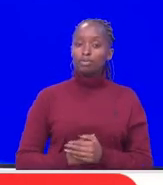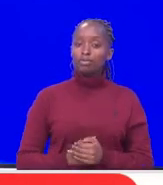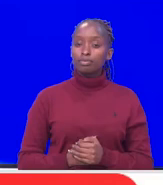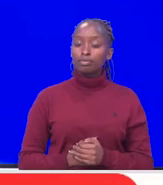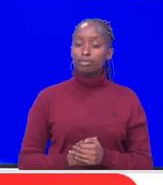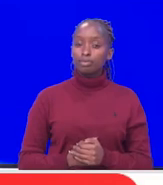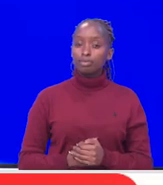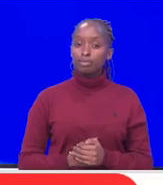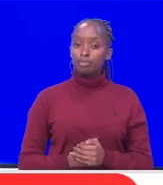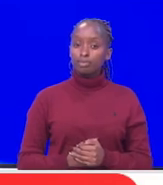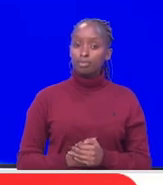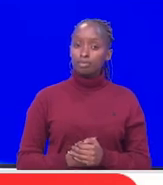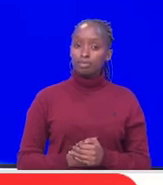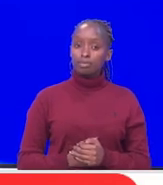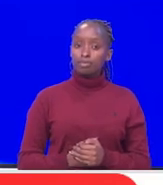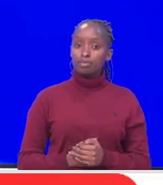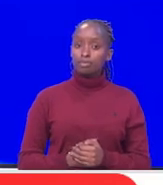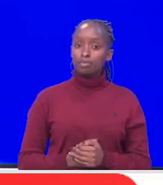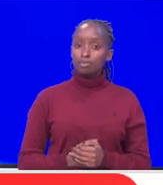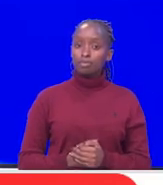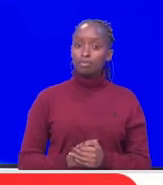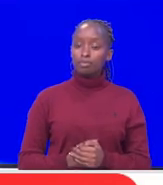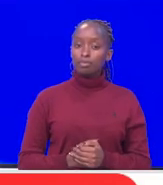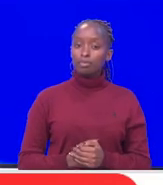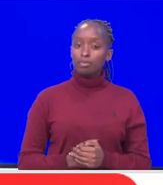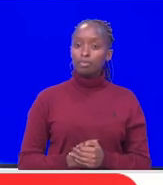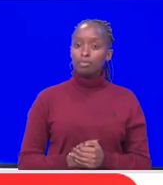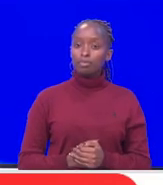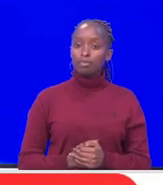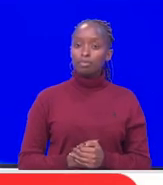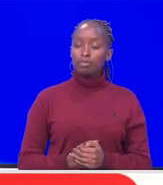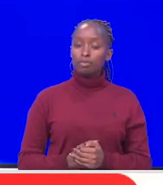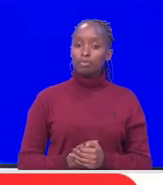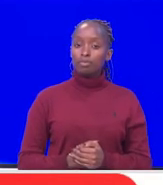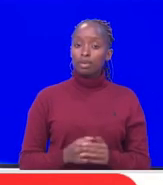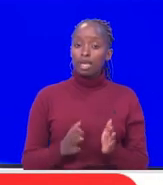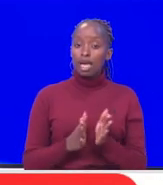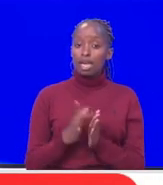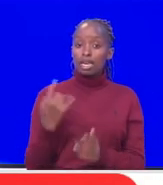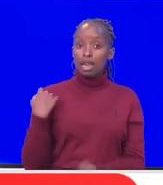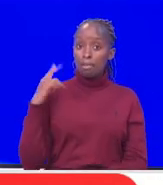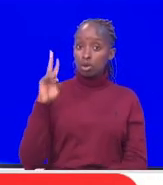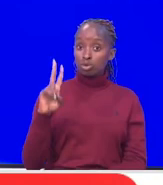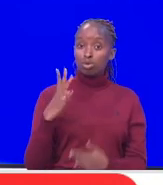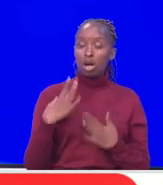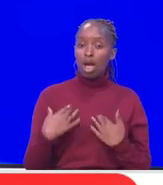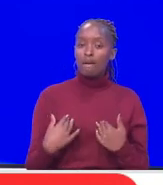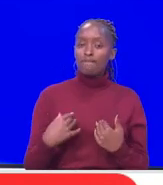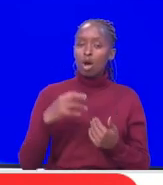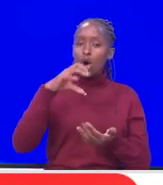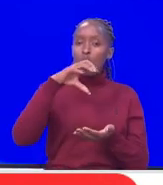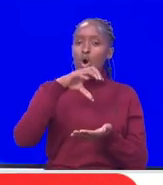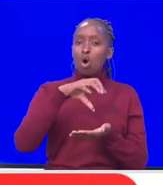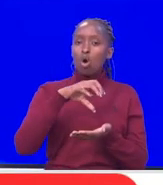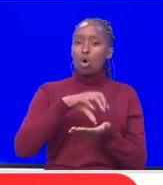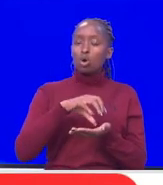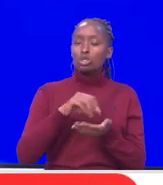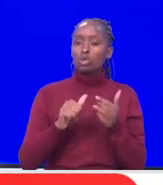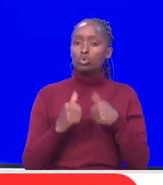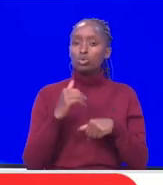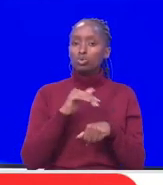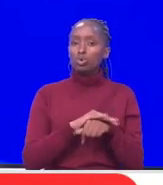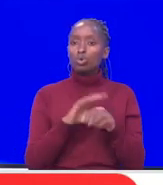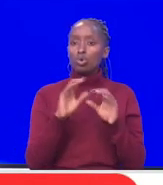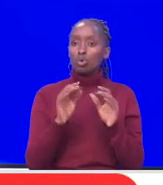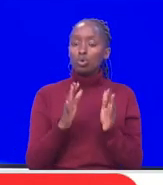It also exposes minors to inappropriate content and also promotes